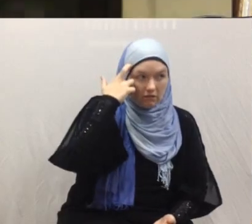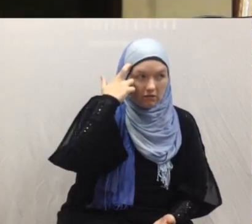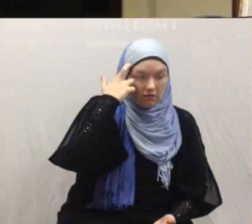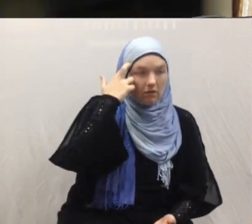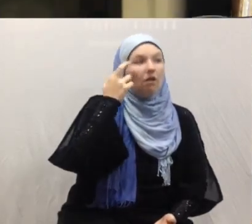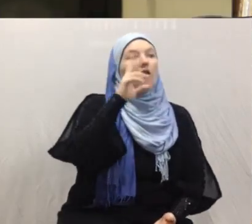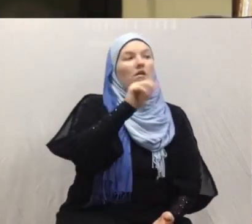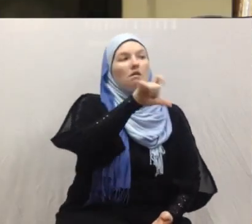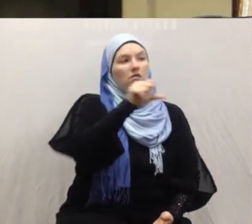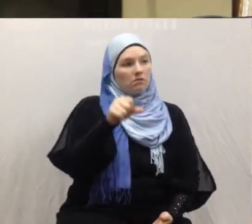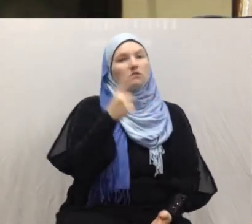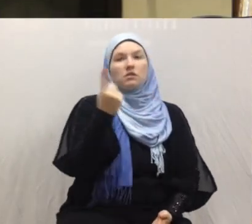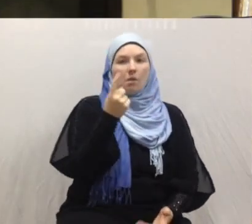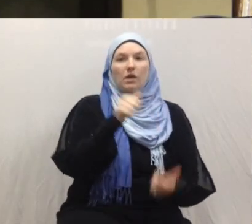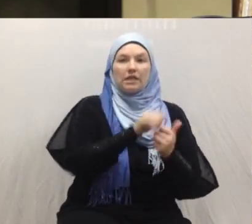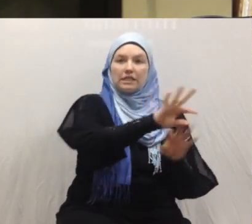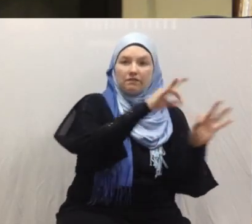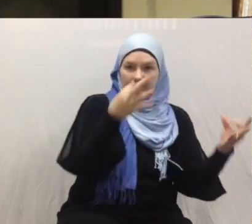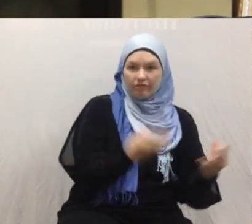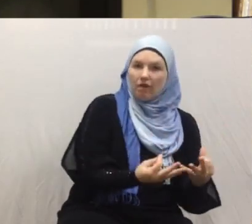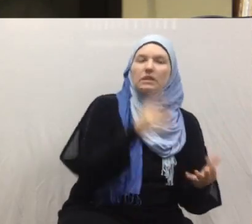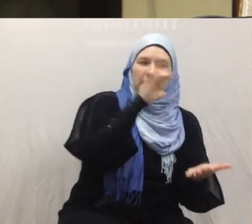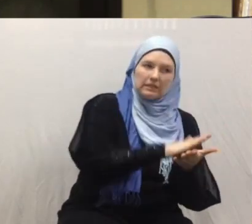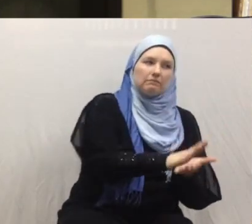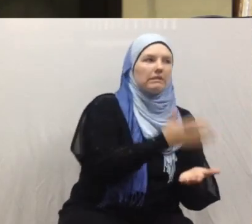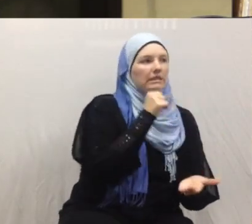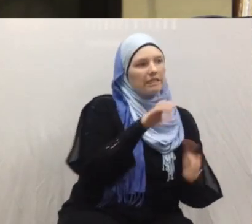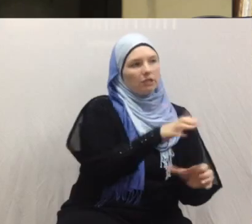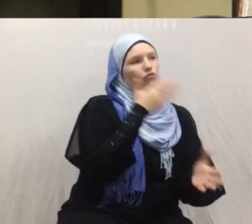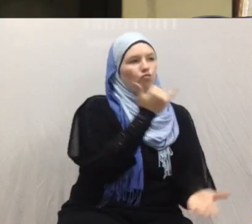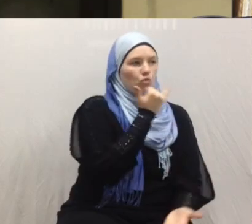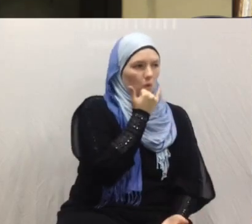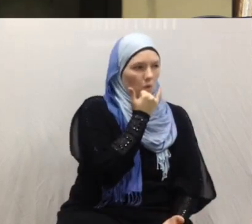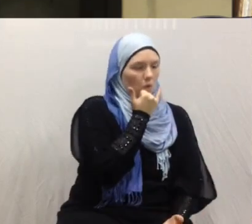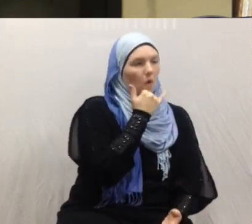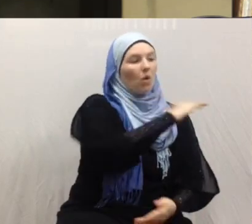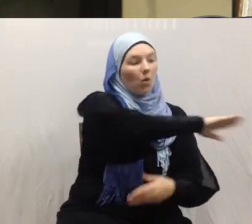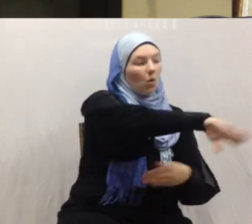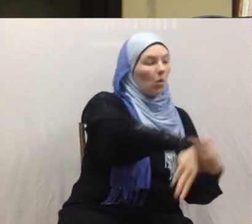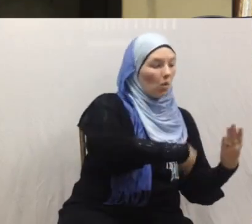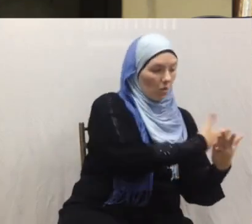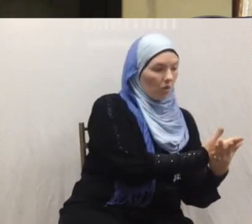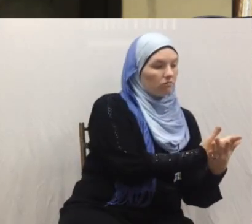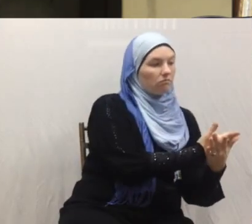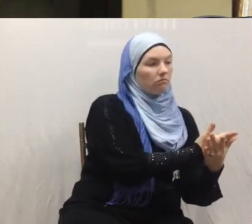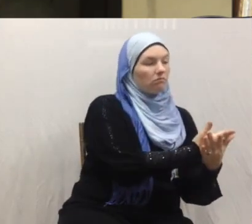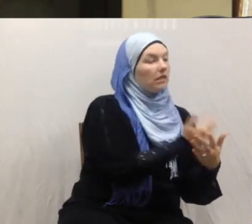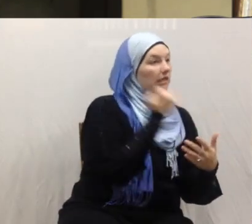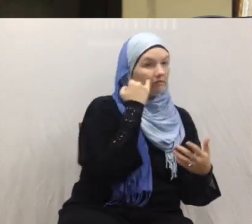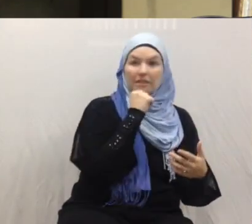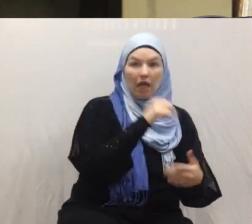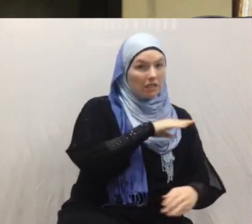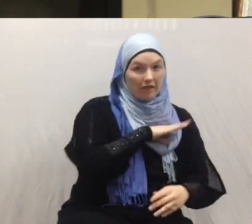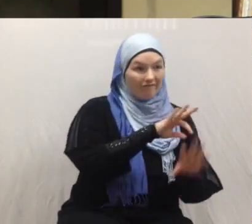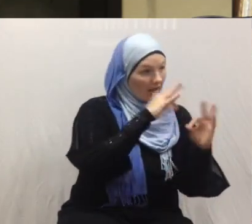one man, which means they will rally all of them against this person, and they are bound to take action